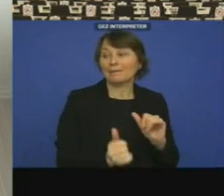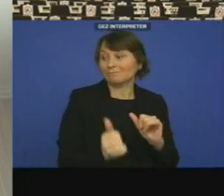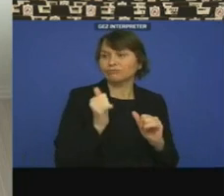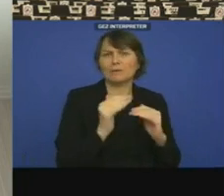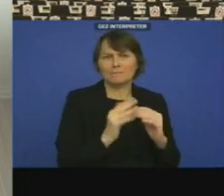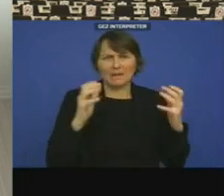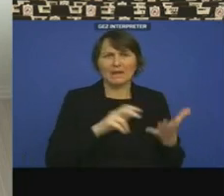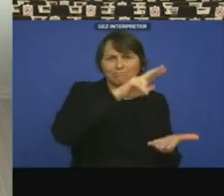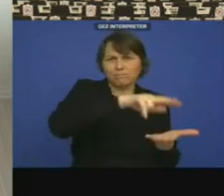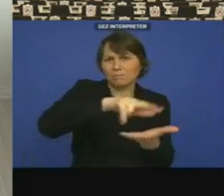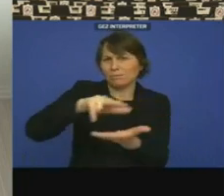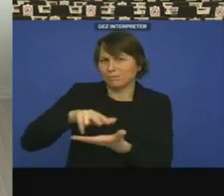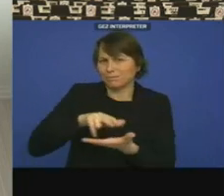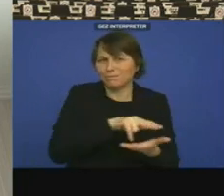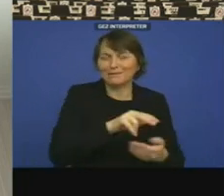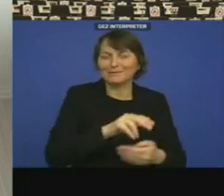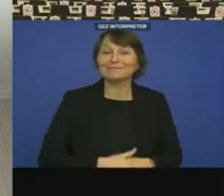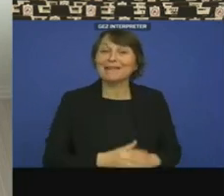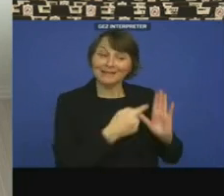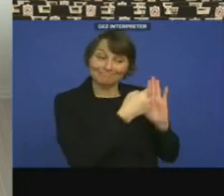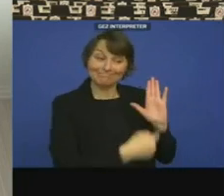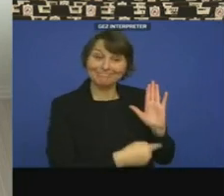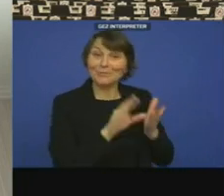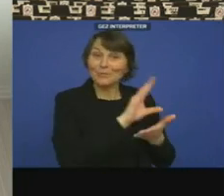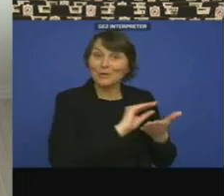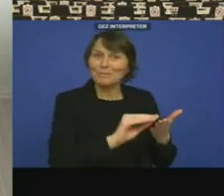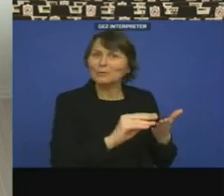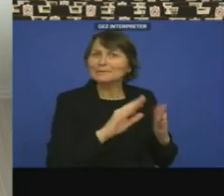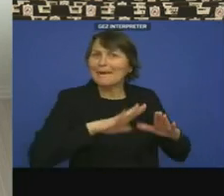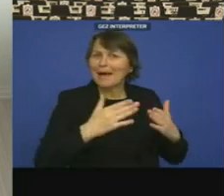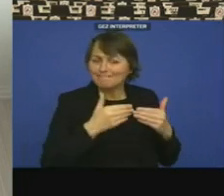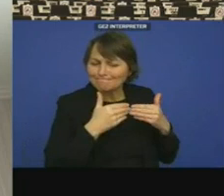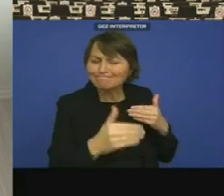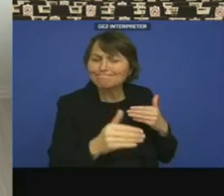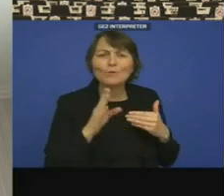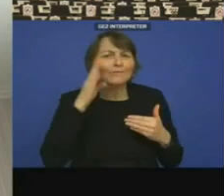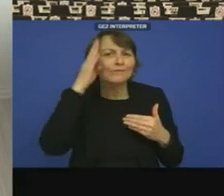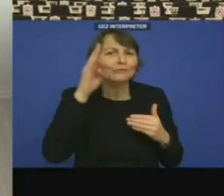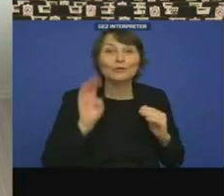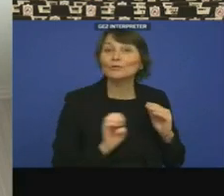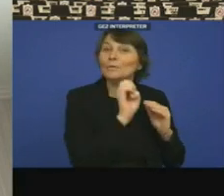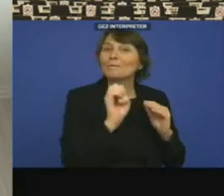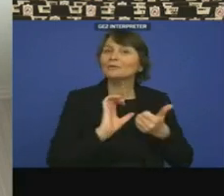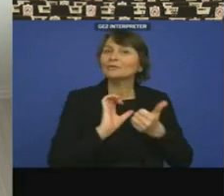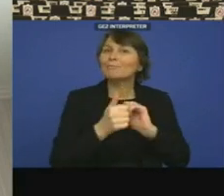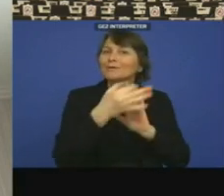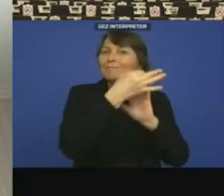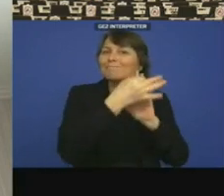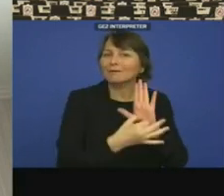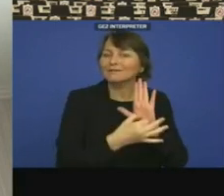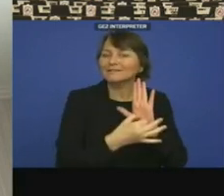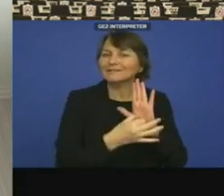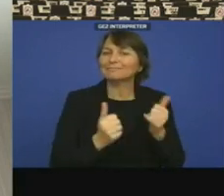report aims to show the way forward for the future of European sport policy and calls for this increased cooperation